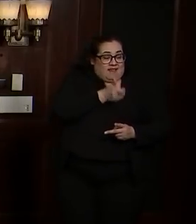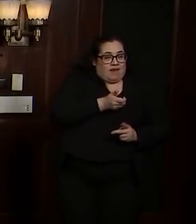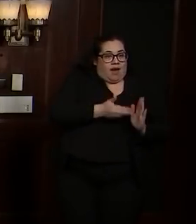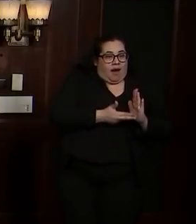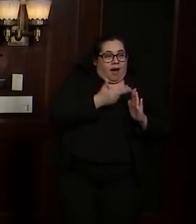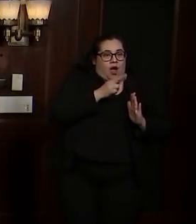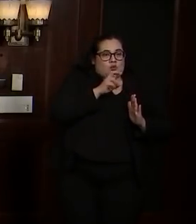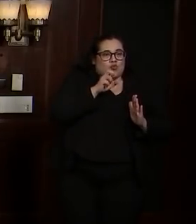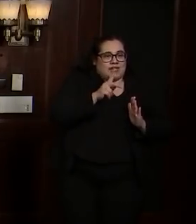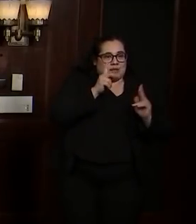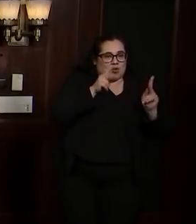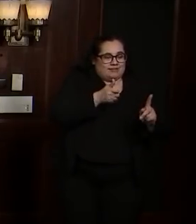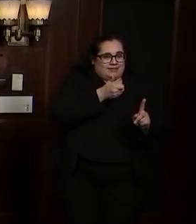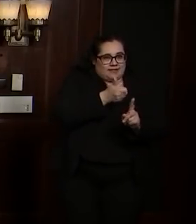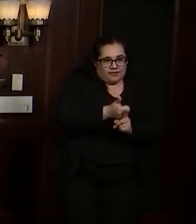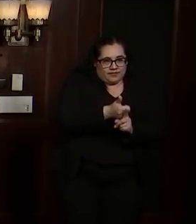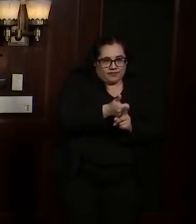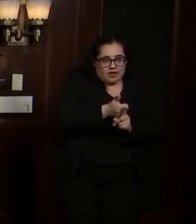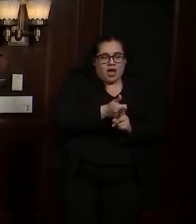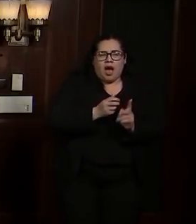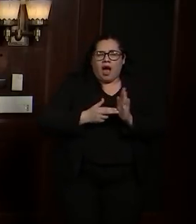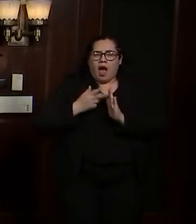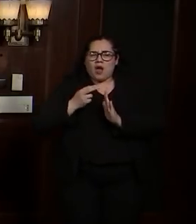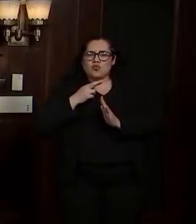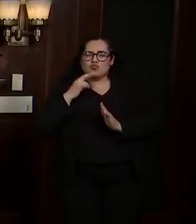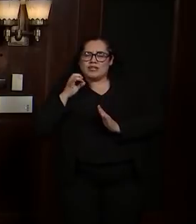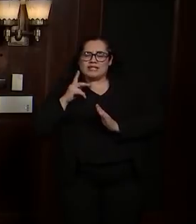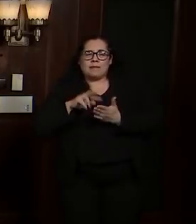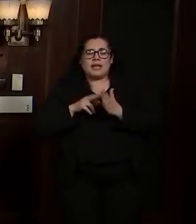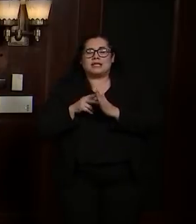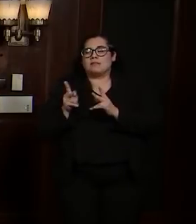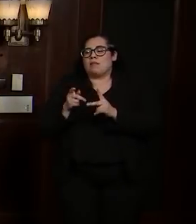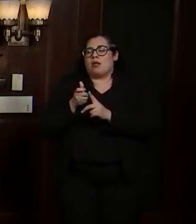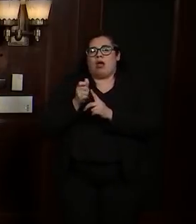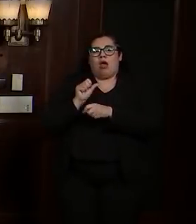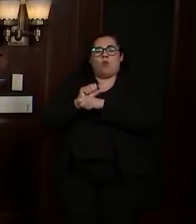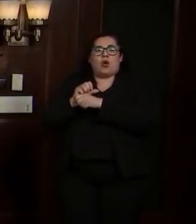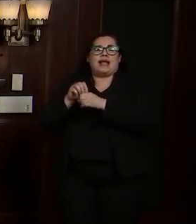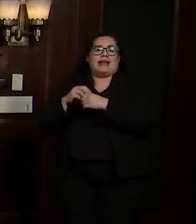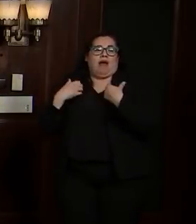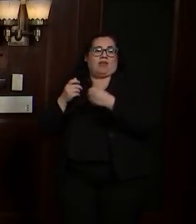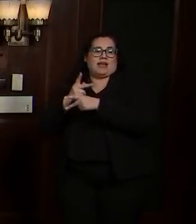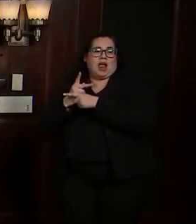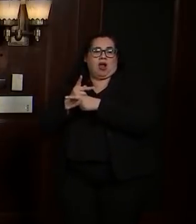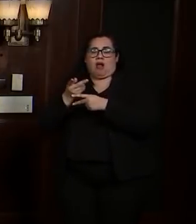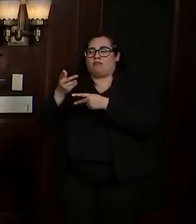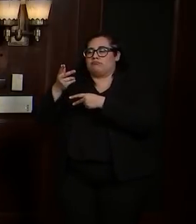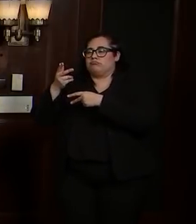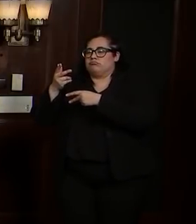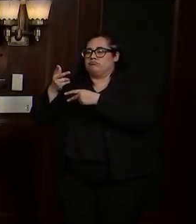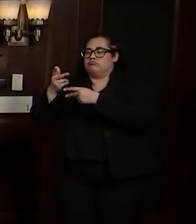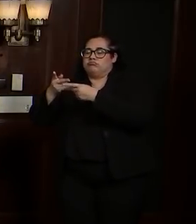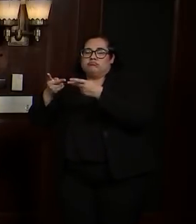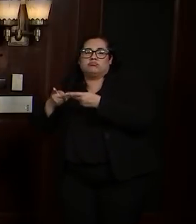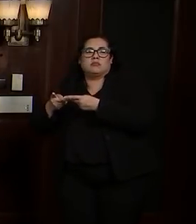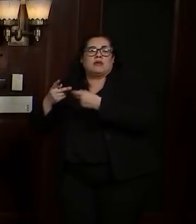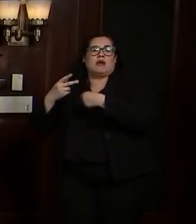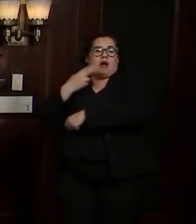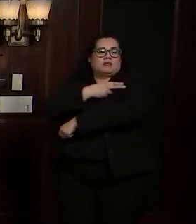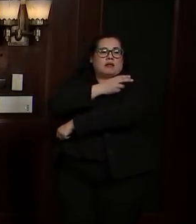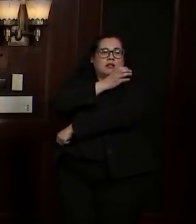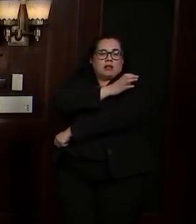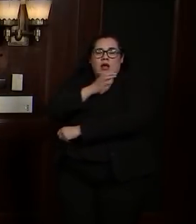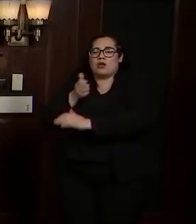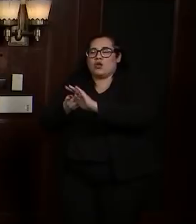high-risk person themselves. High-risk contacts would be people who work in our healthcare facilities, in our shelters, in